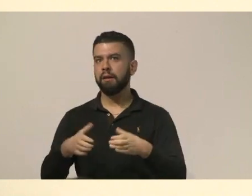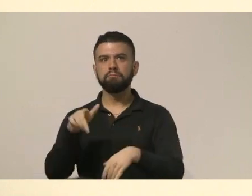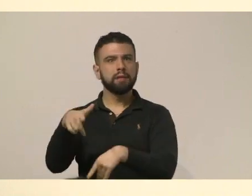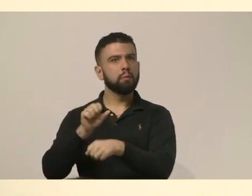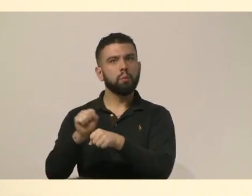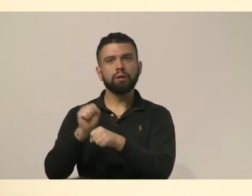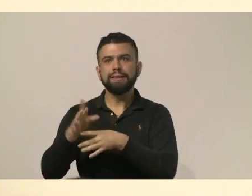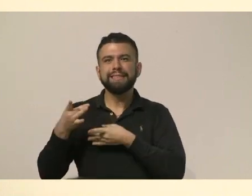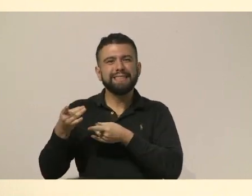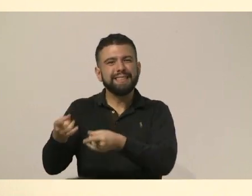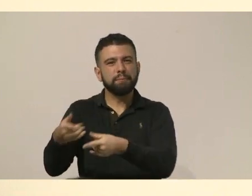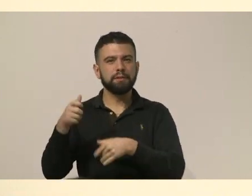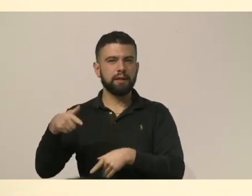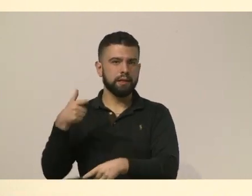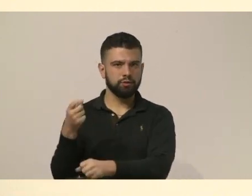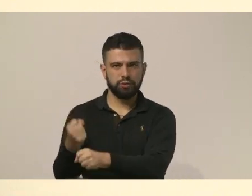fact,